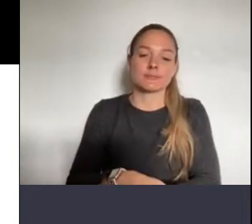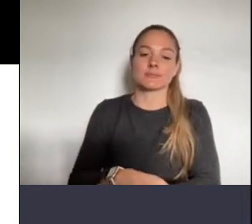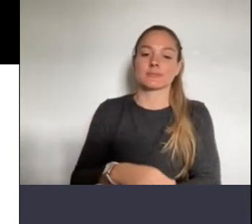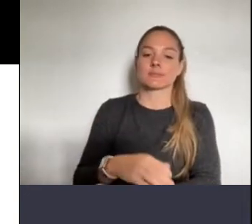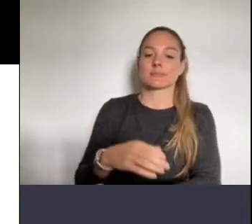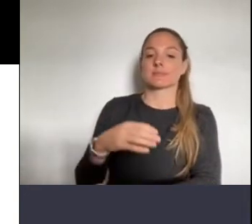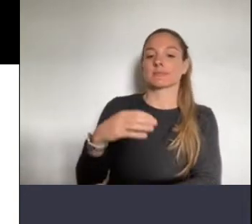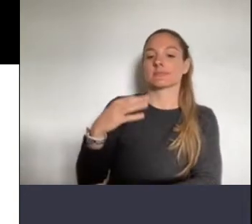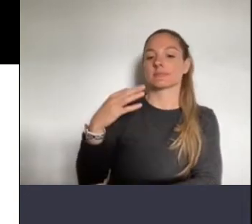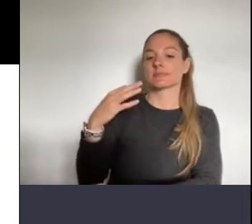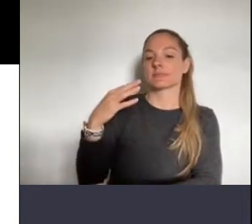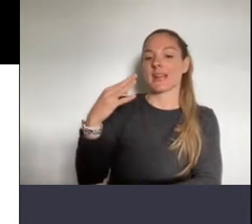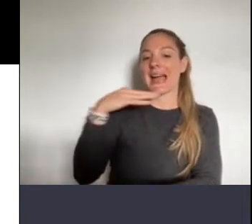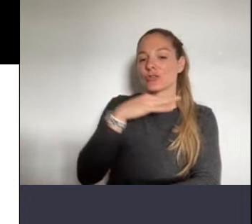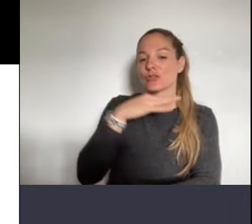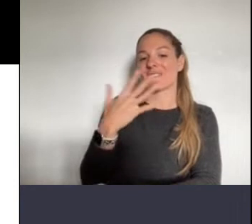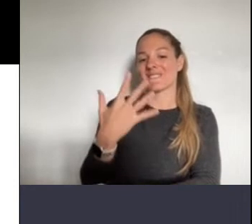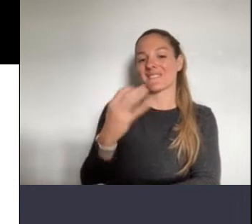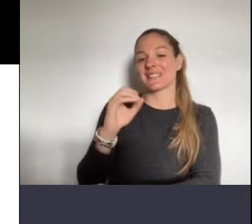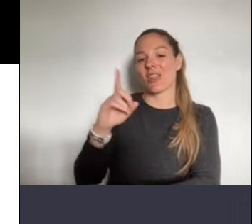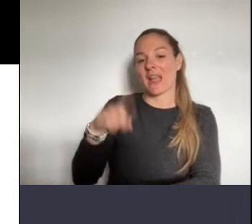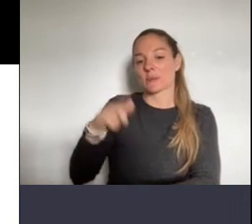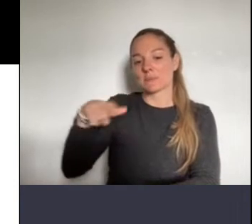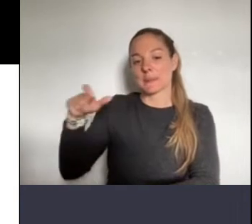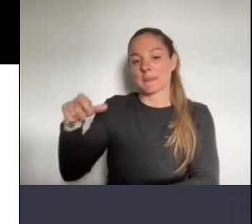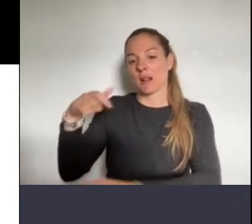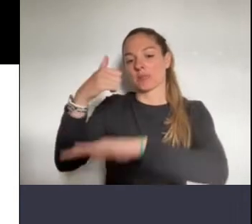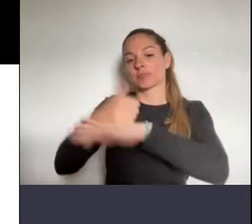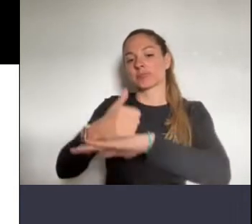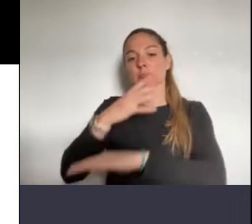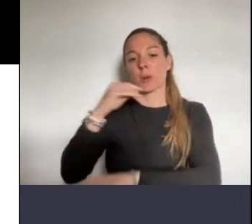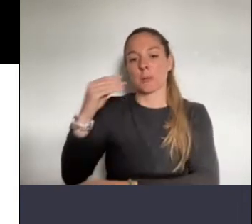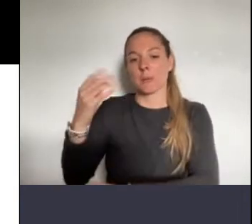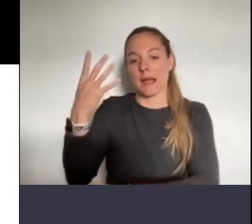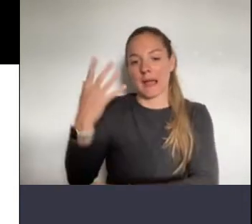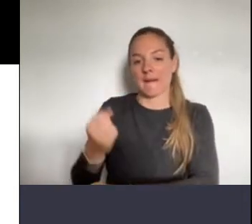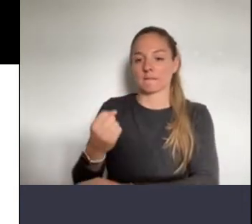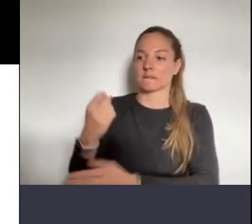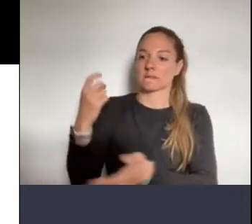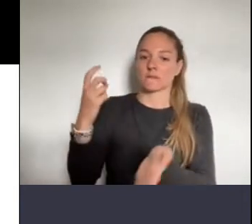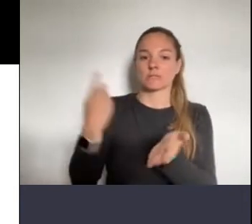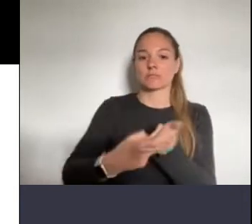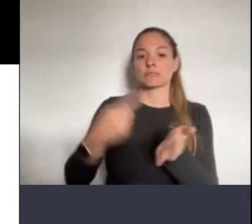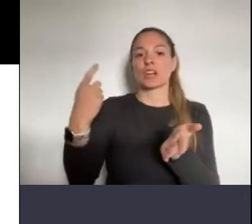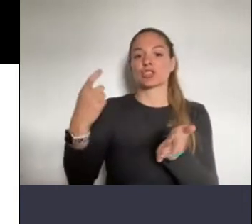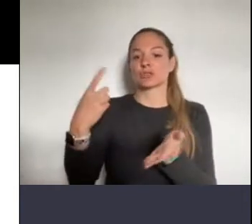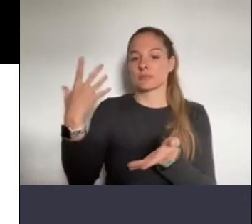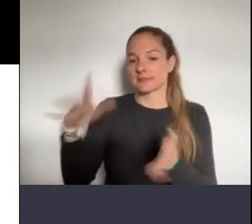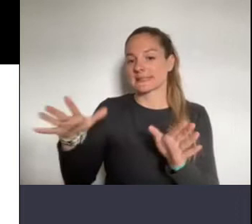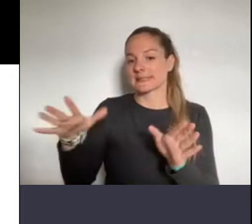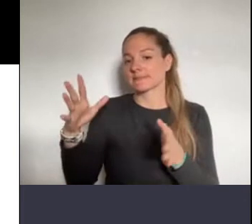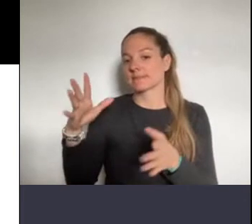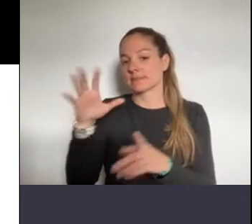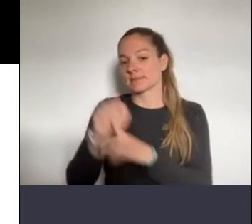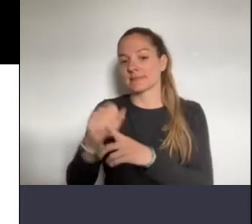hard of hearing in Birmingham, and Birmingham remains the largest deaf community compared to other metropolitan districts in the country.